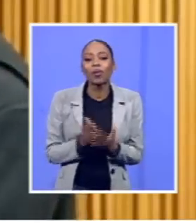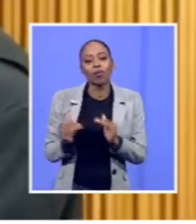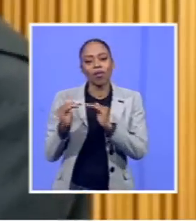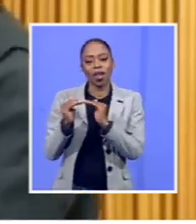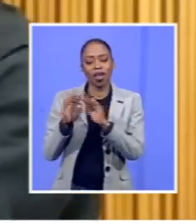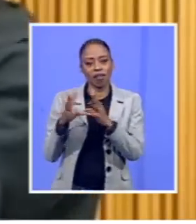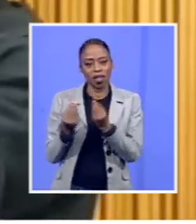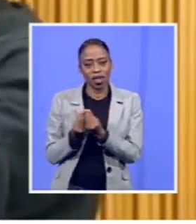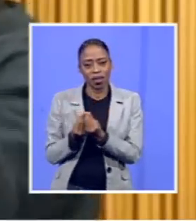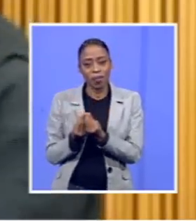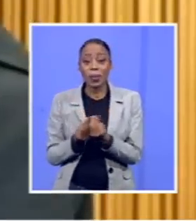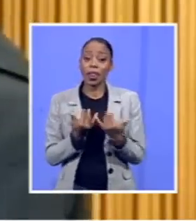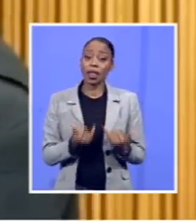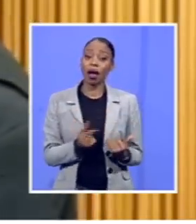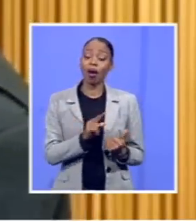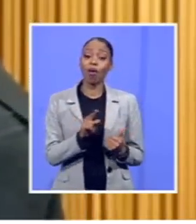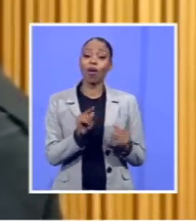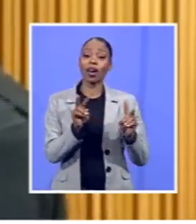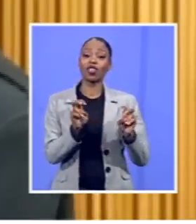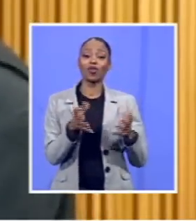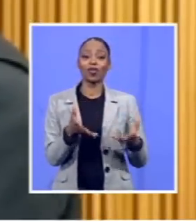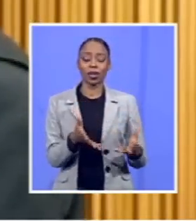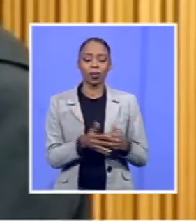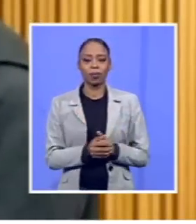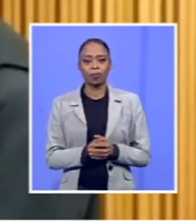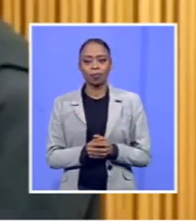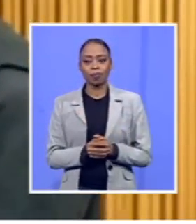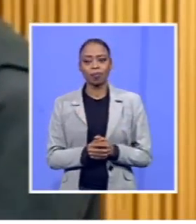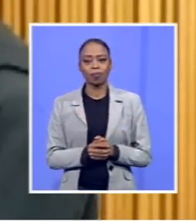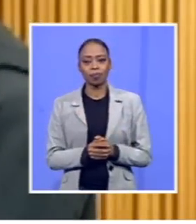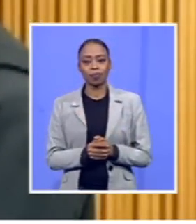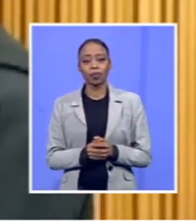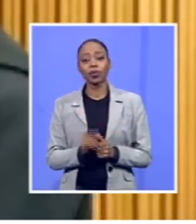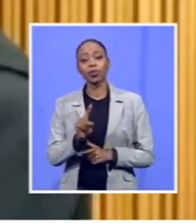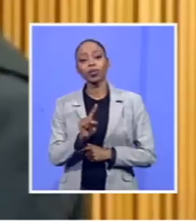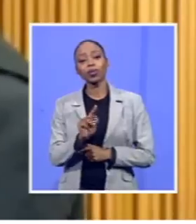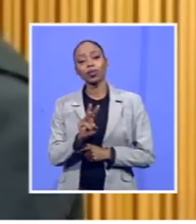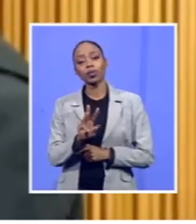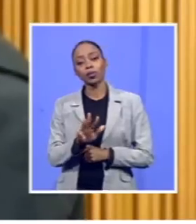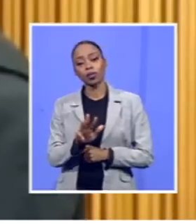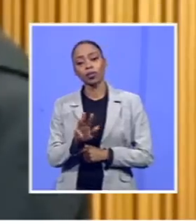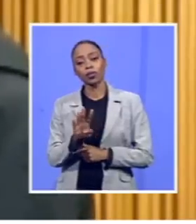fairness. Now, here's the thing, Justice Nook. Look at 194.1.